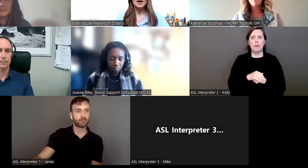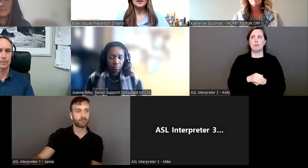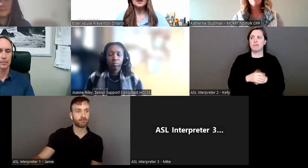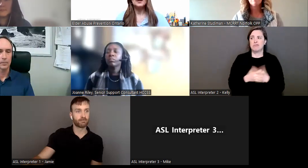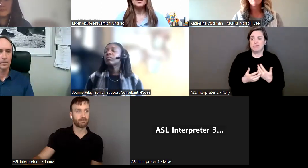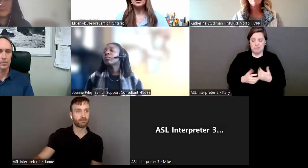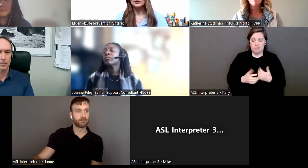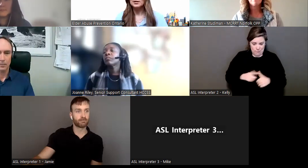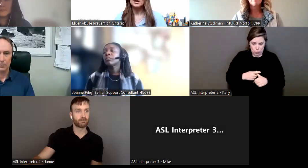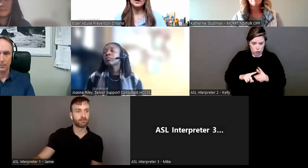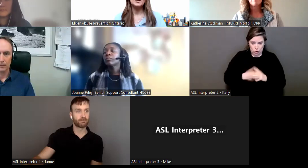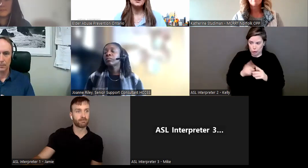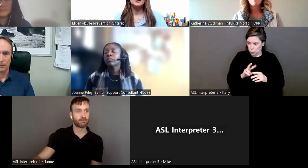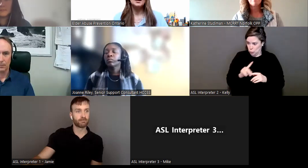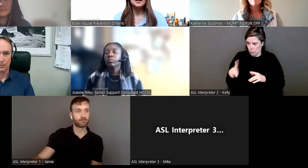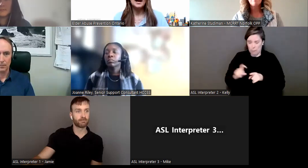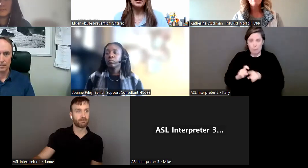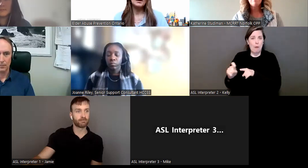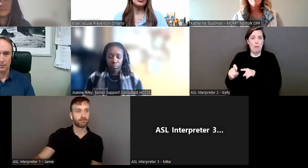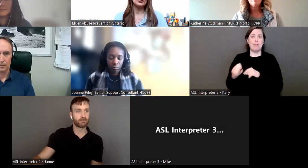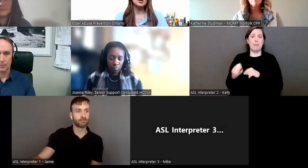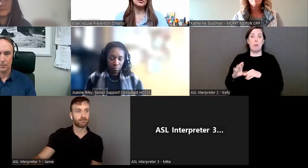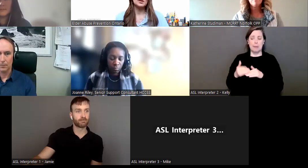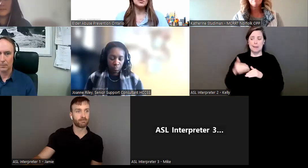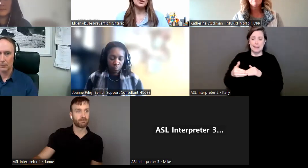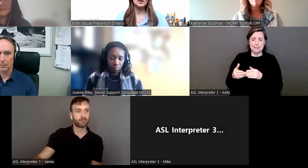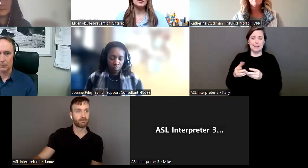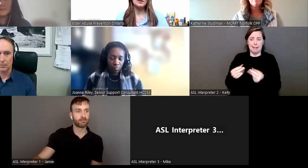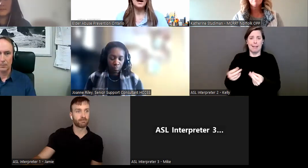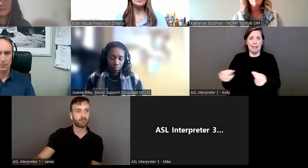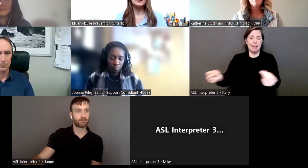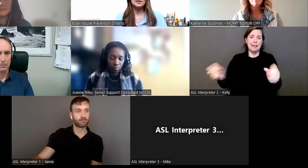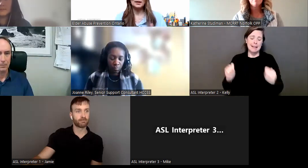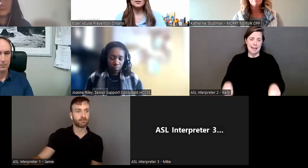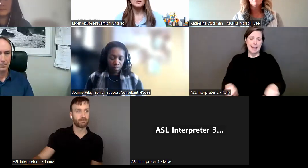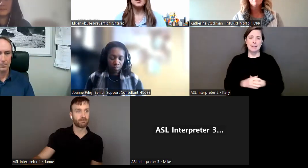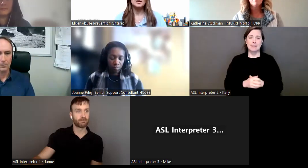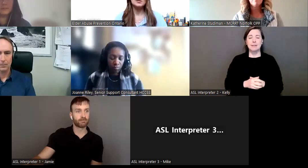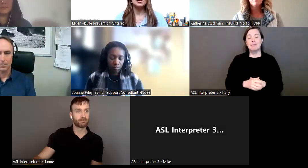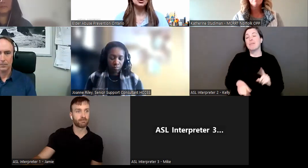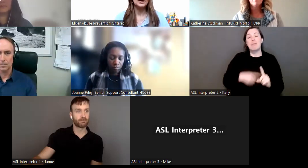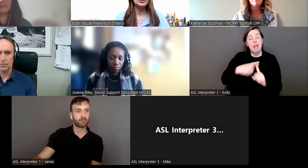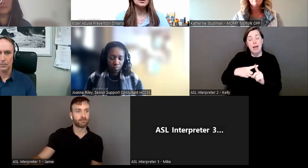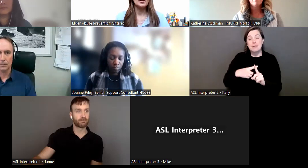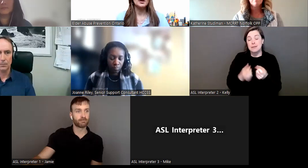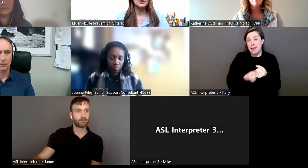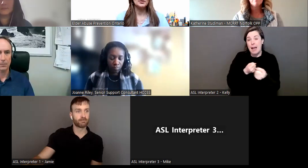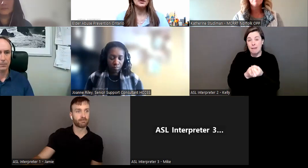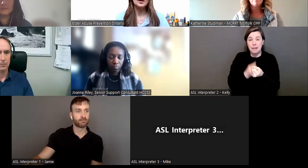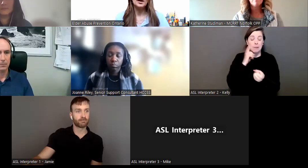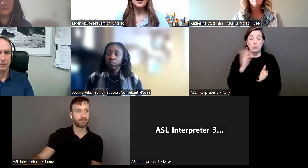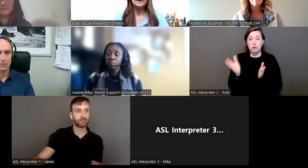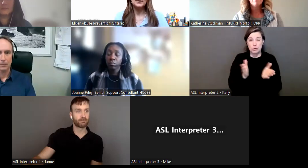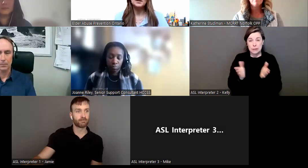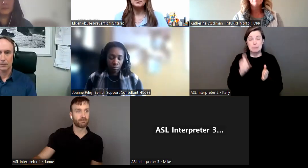And I think the other takeaway is to advocate for the services within having that consistency, as Joanne was talking about,